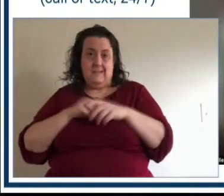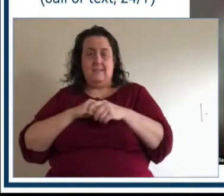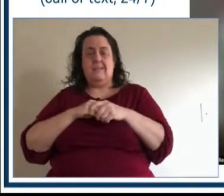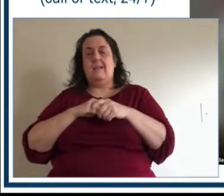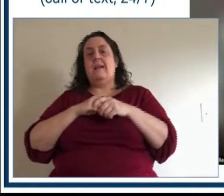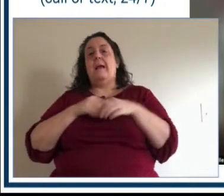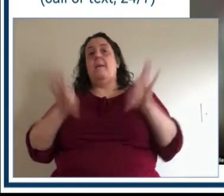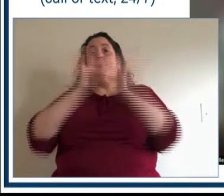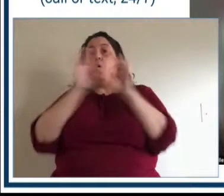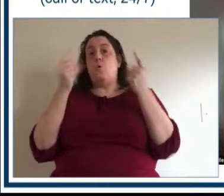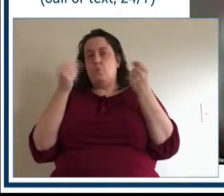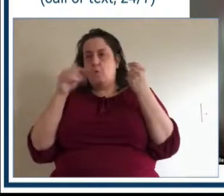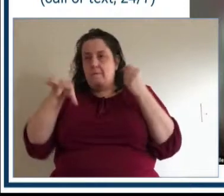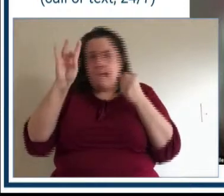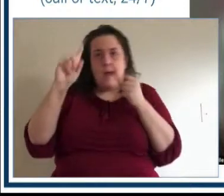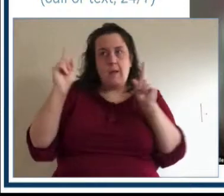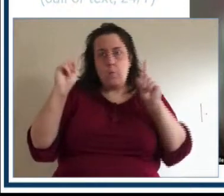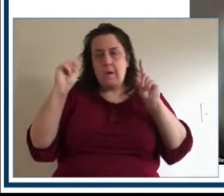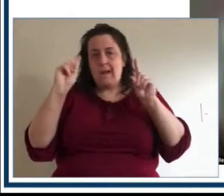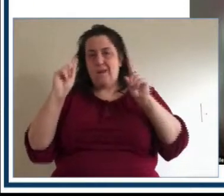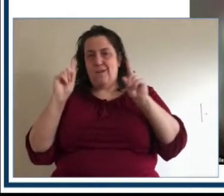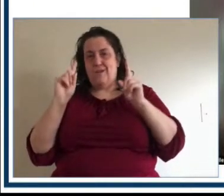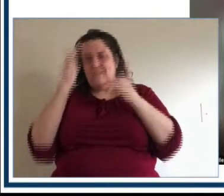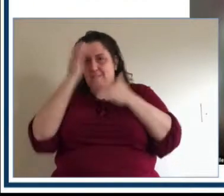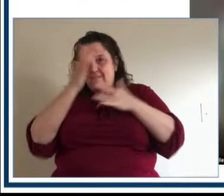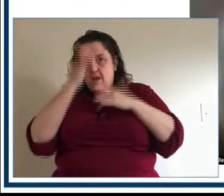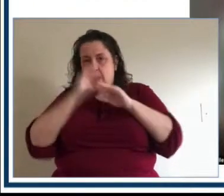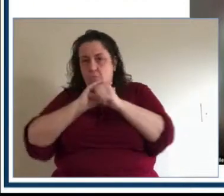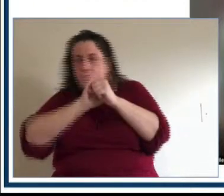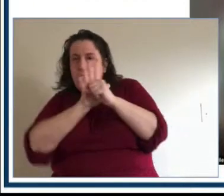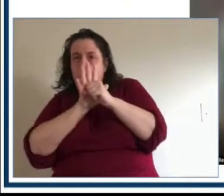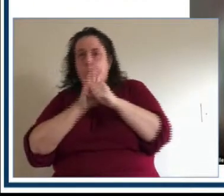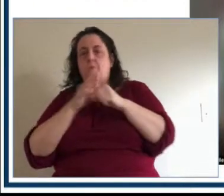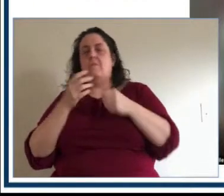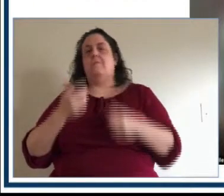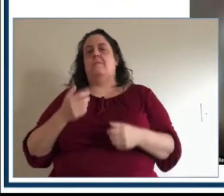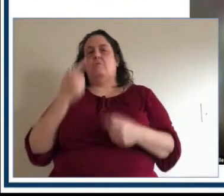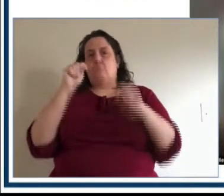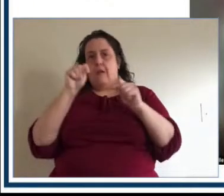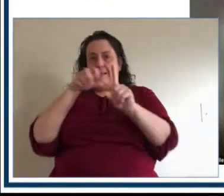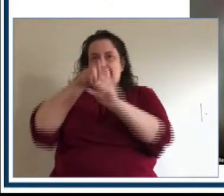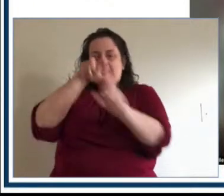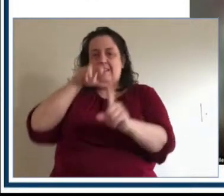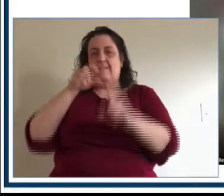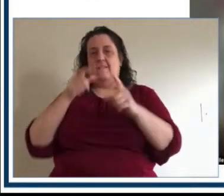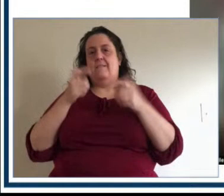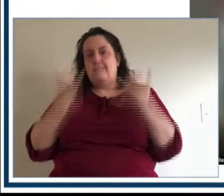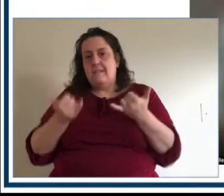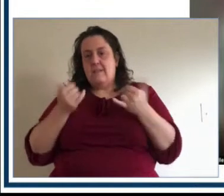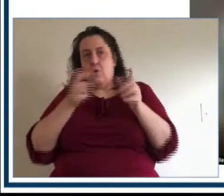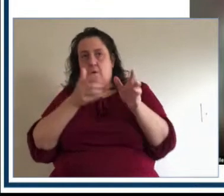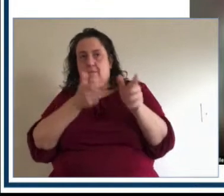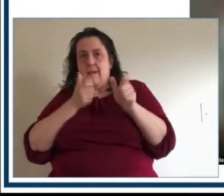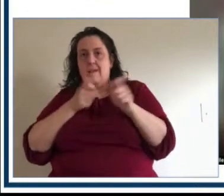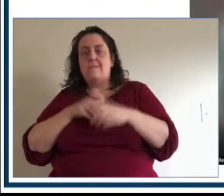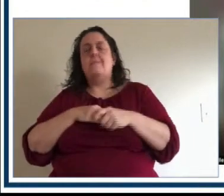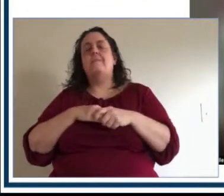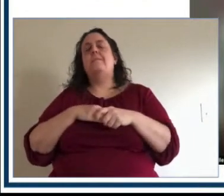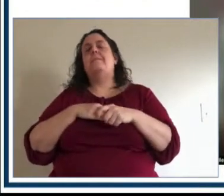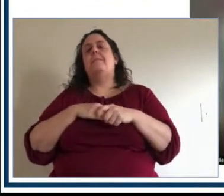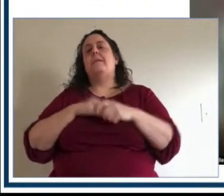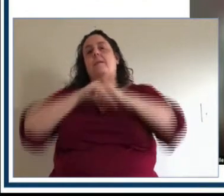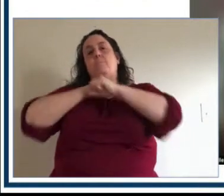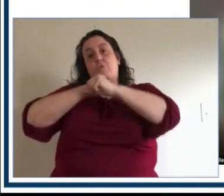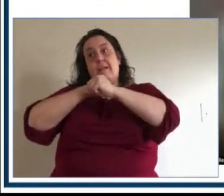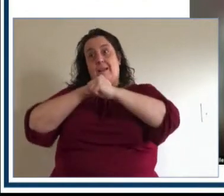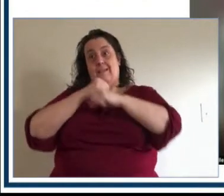early. Finding that out is critical for such contagious variants. We need to continue to protect our